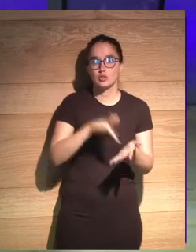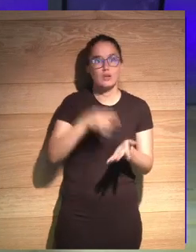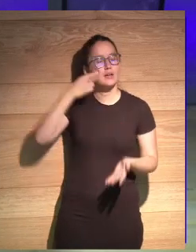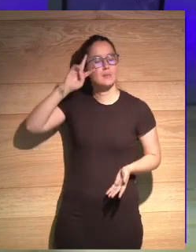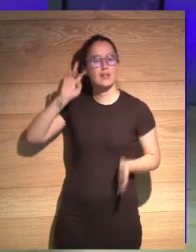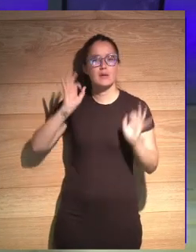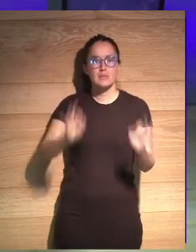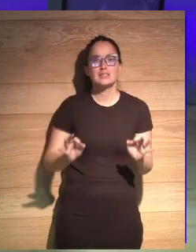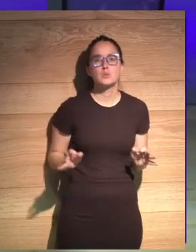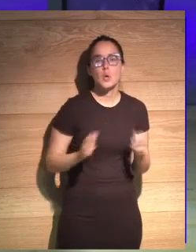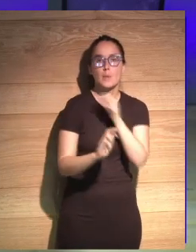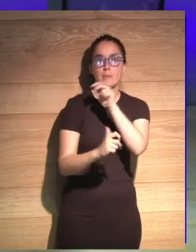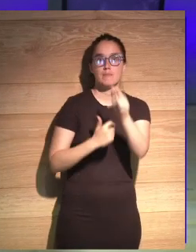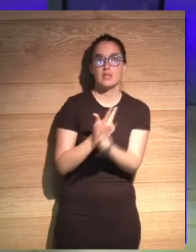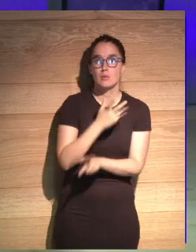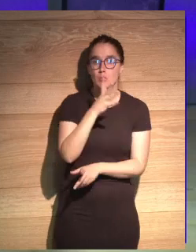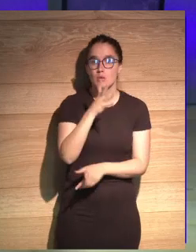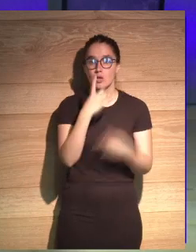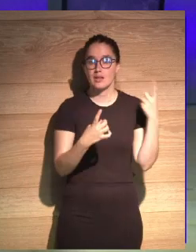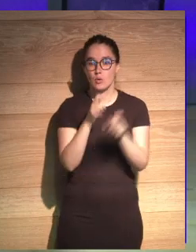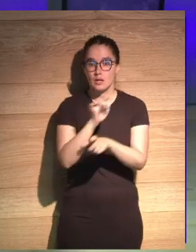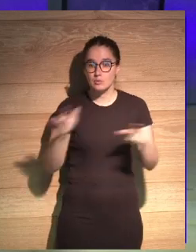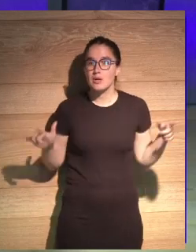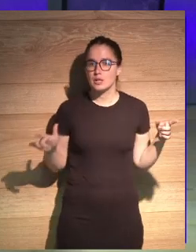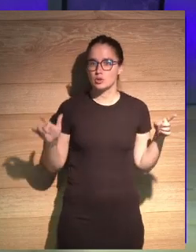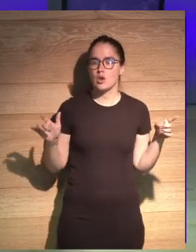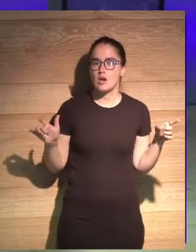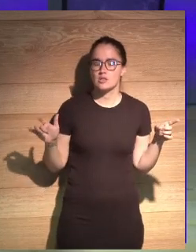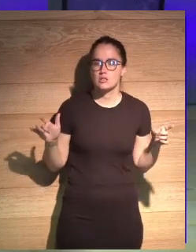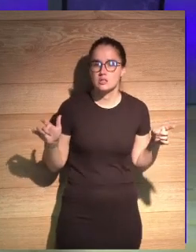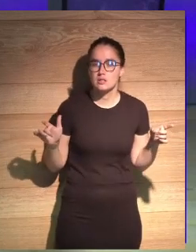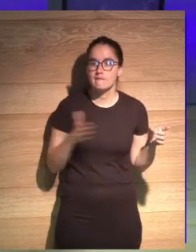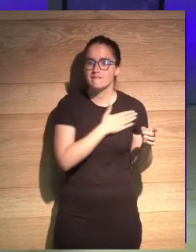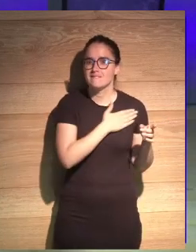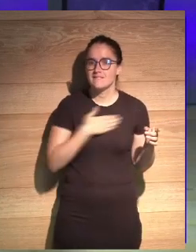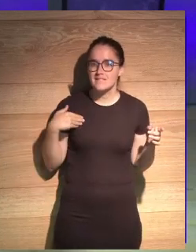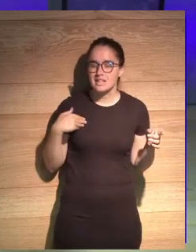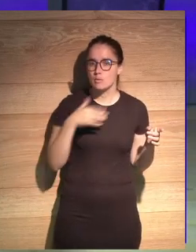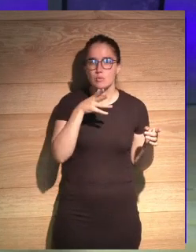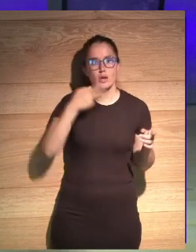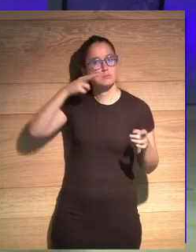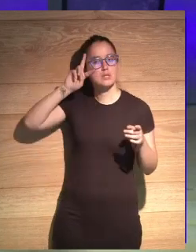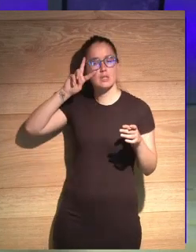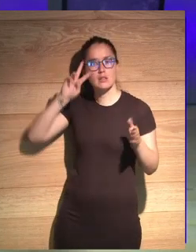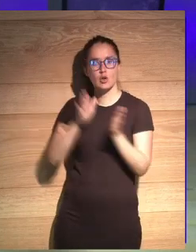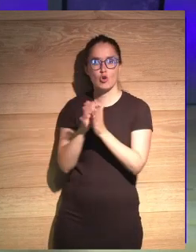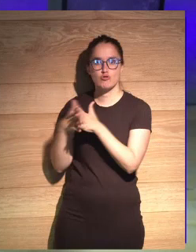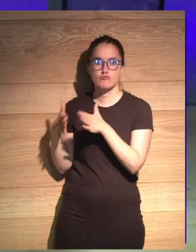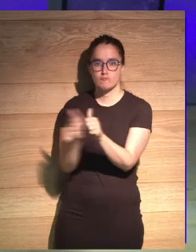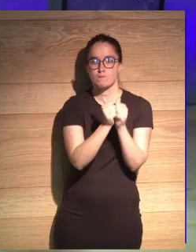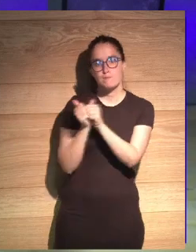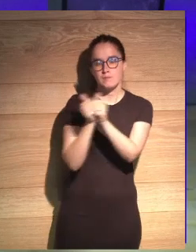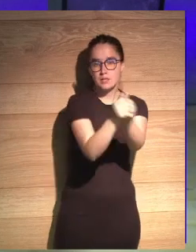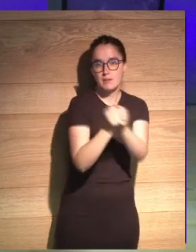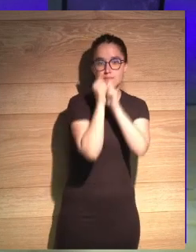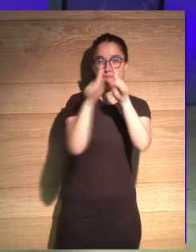we can have a collective experience. This is why there is some streaming experiences,